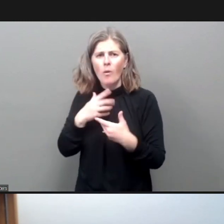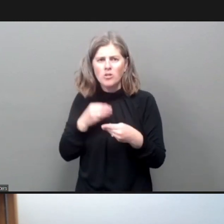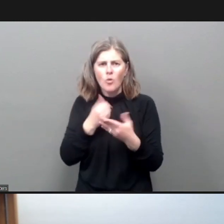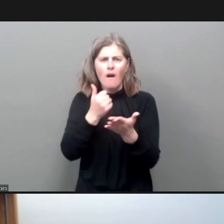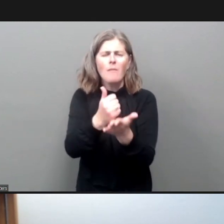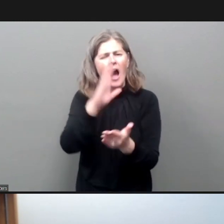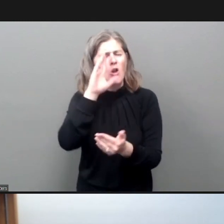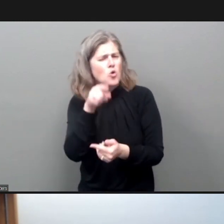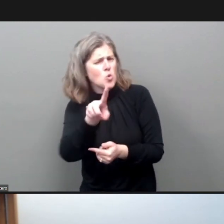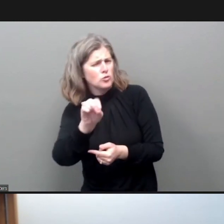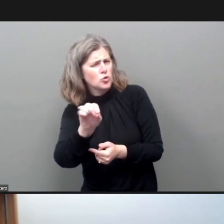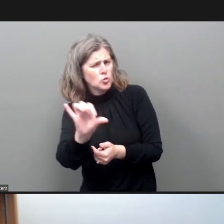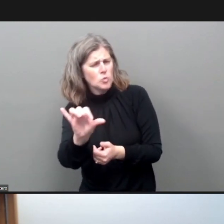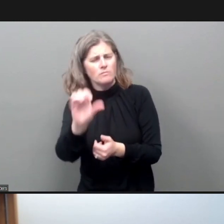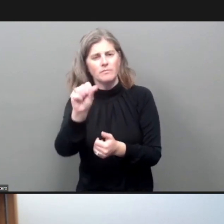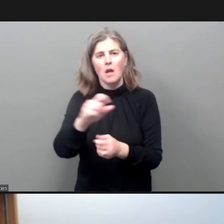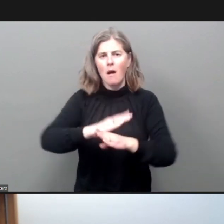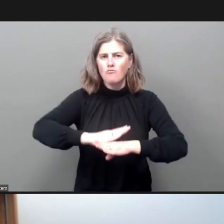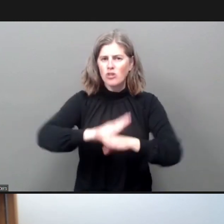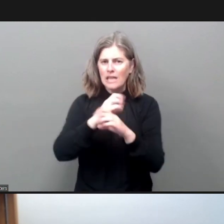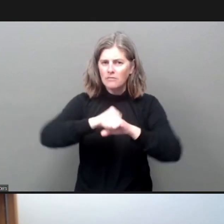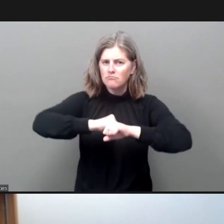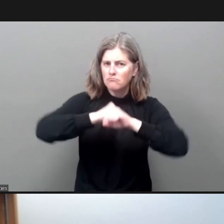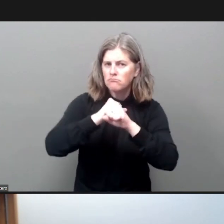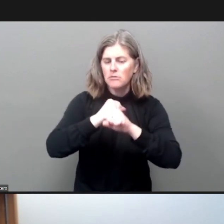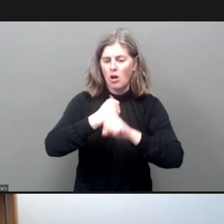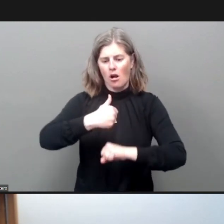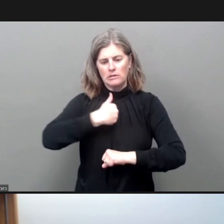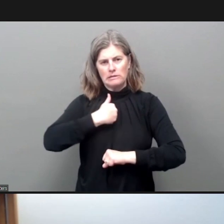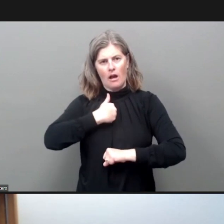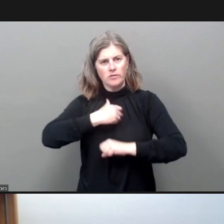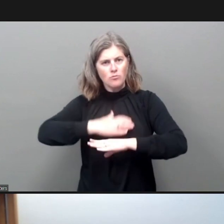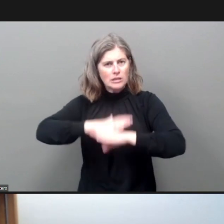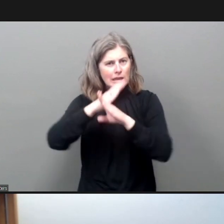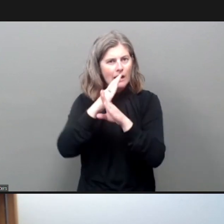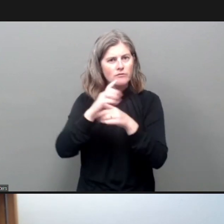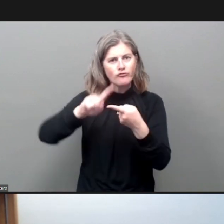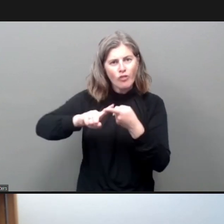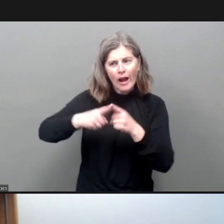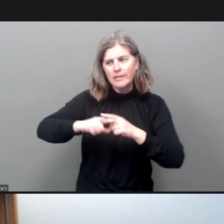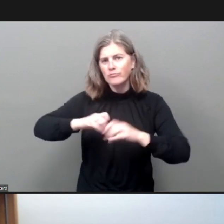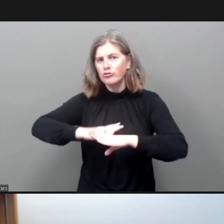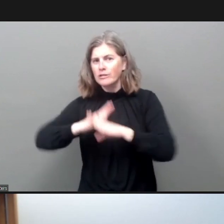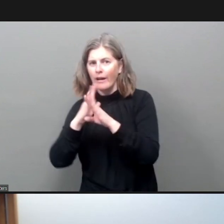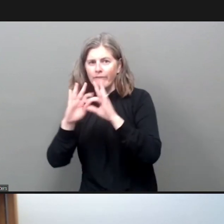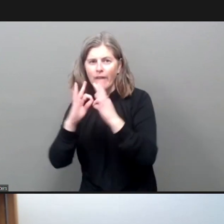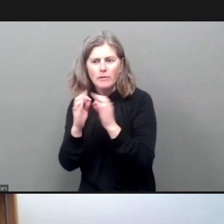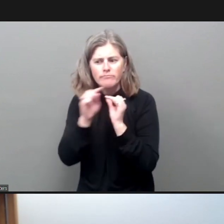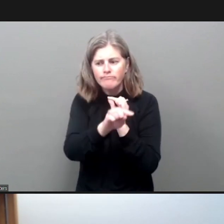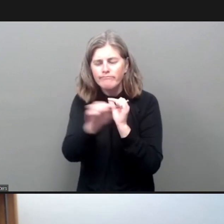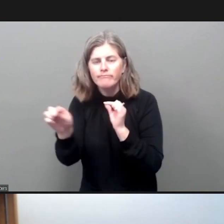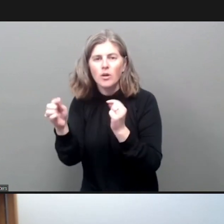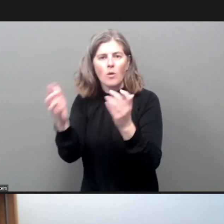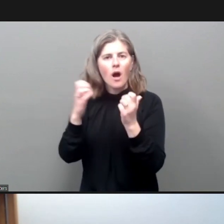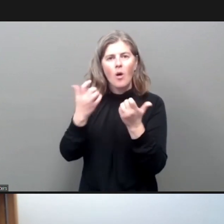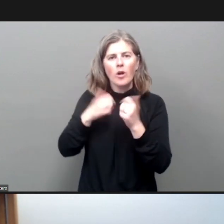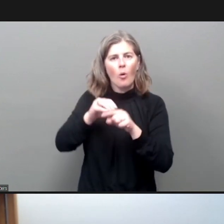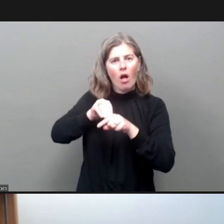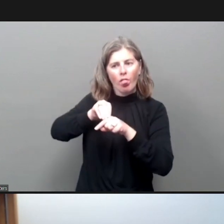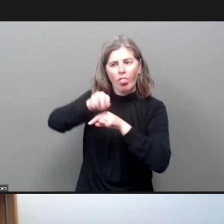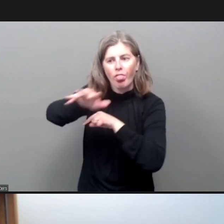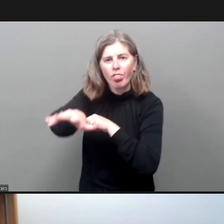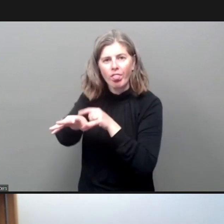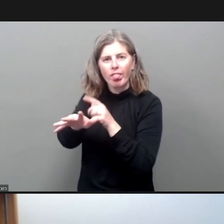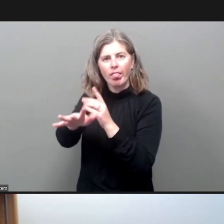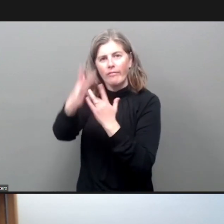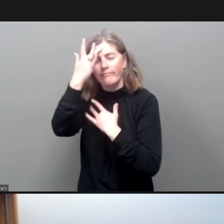Chris, to protect ourselves and our neighbors and friends and others from getting a